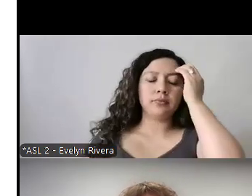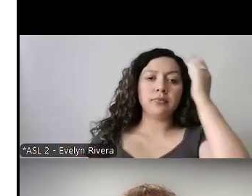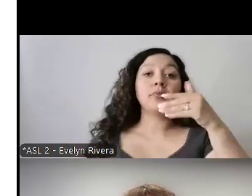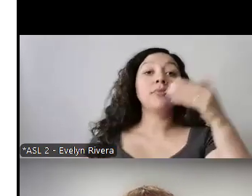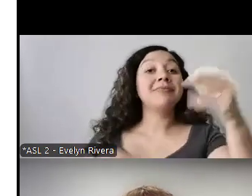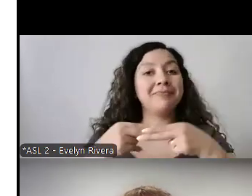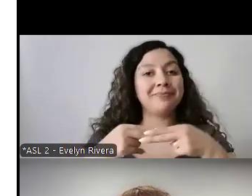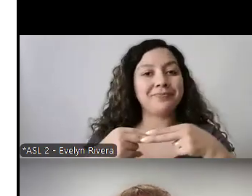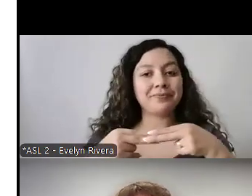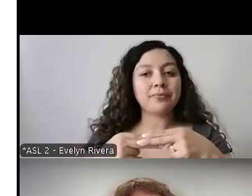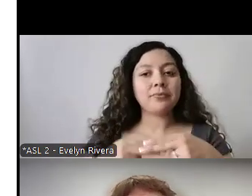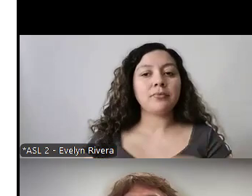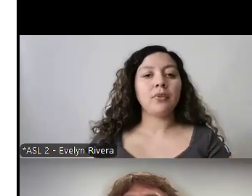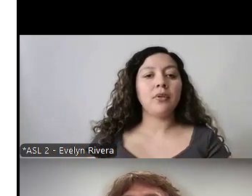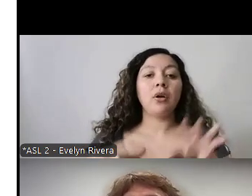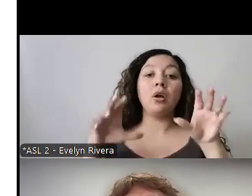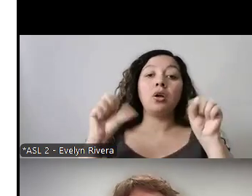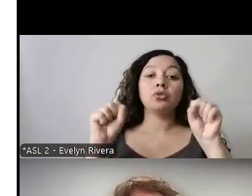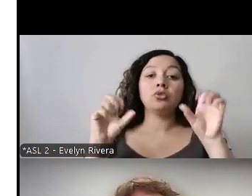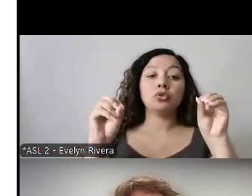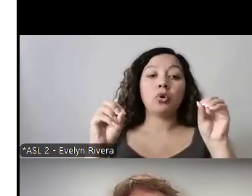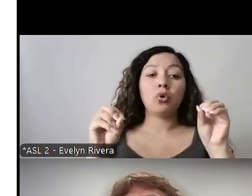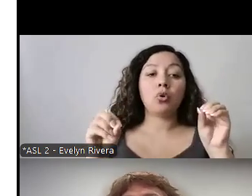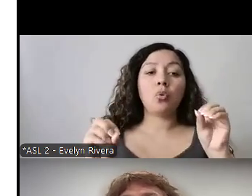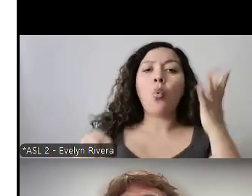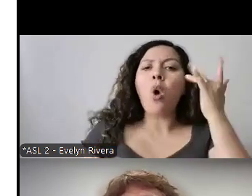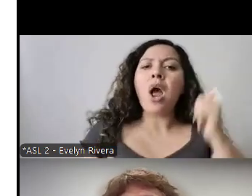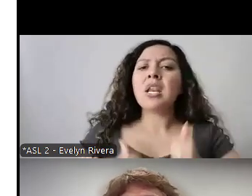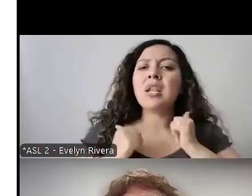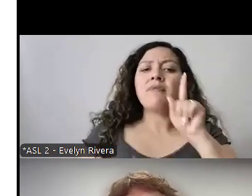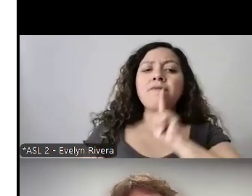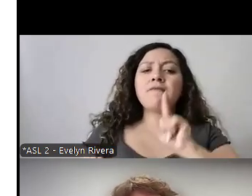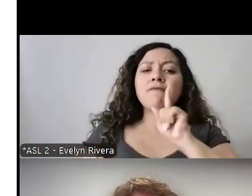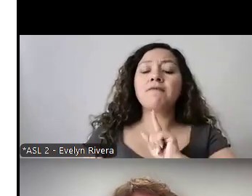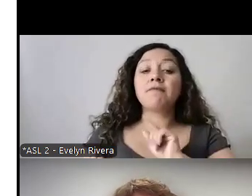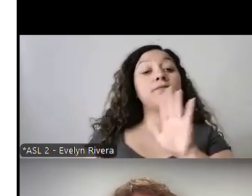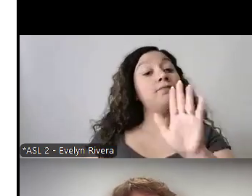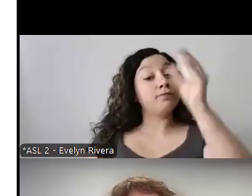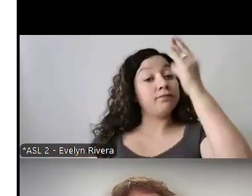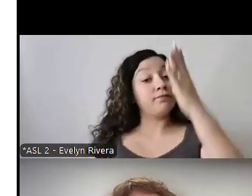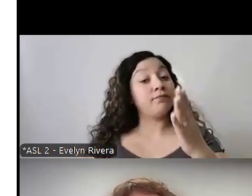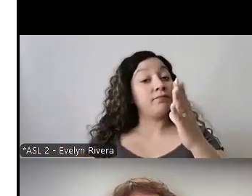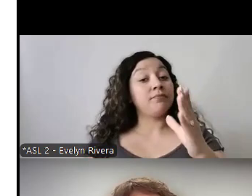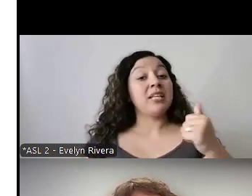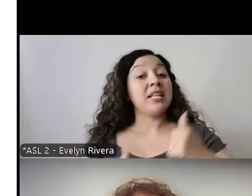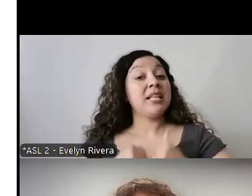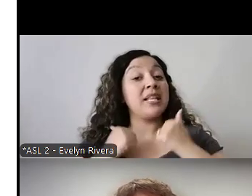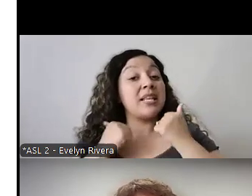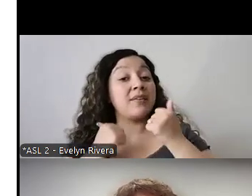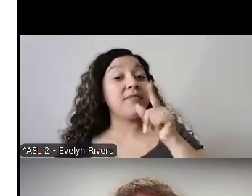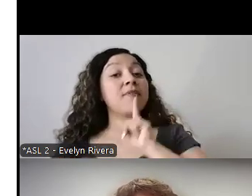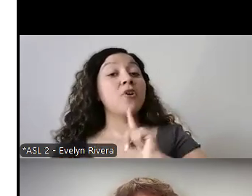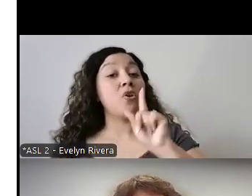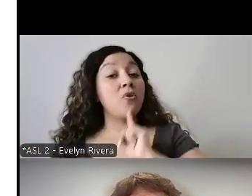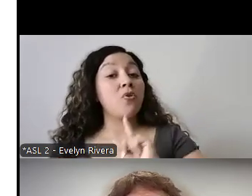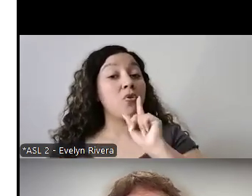And so why living alone? Living alone is a really important trend that we need to be really in